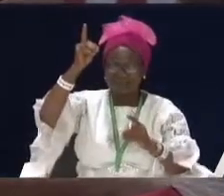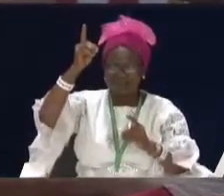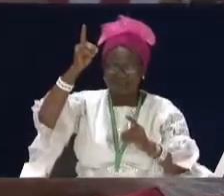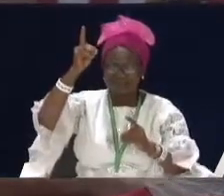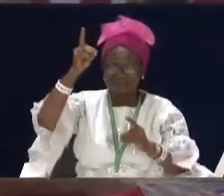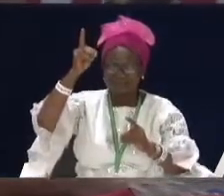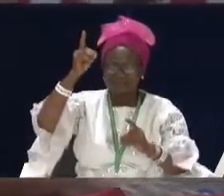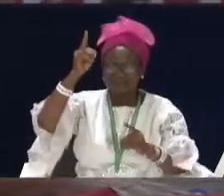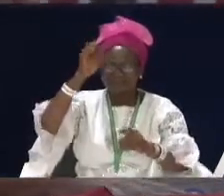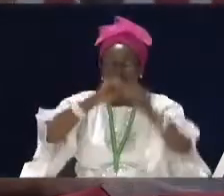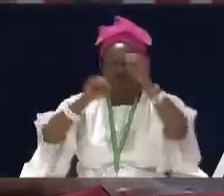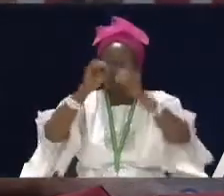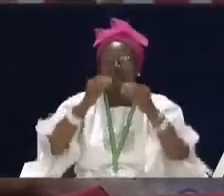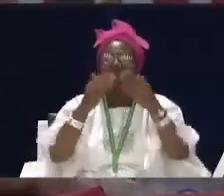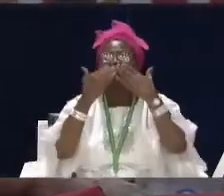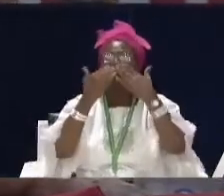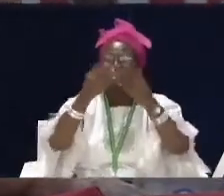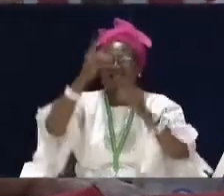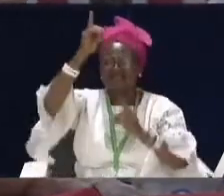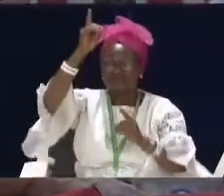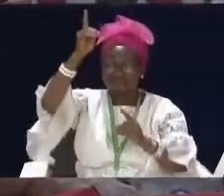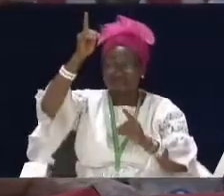Oh God, thank you.